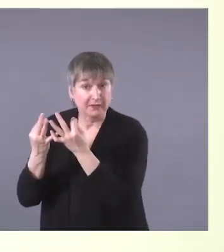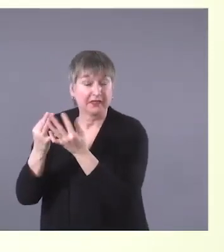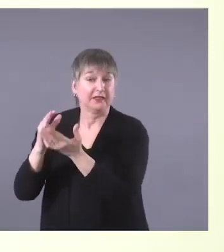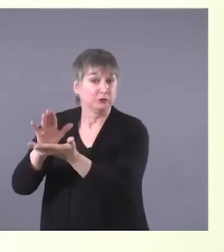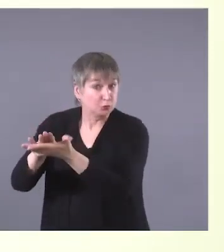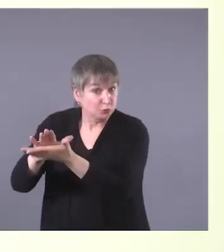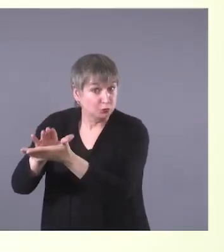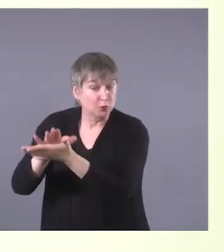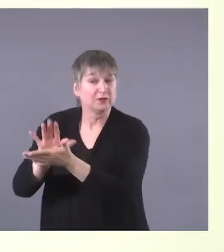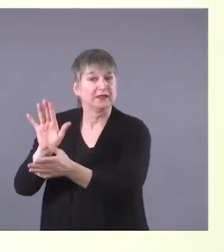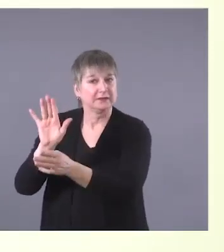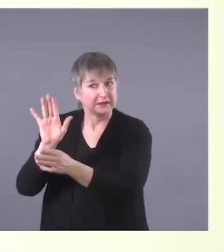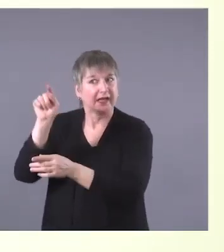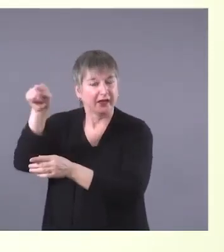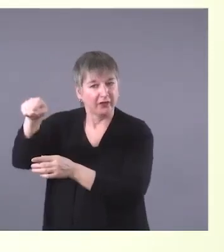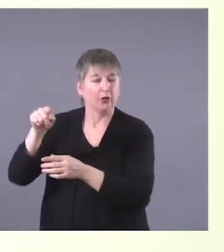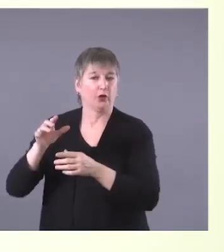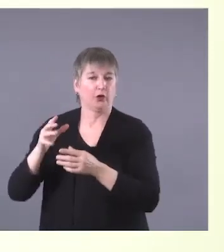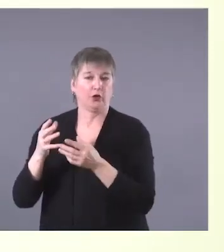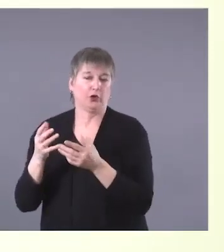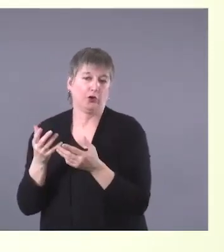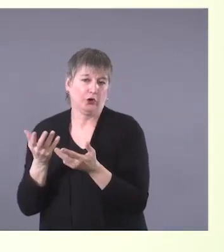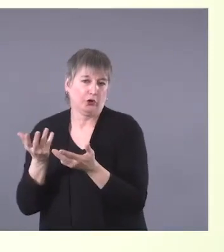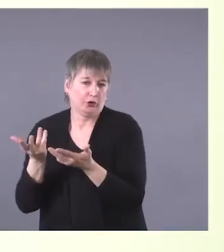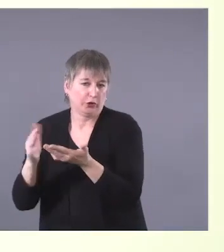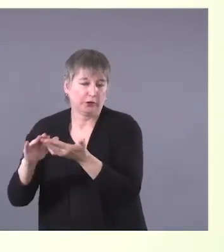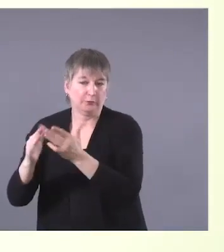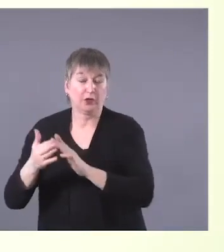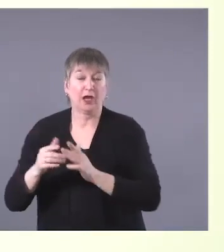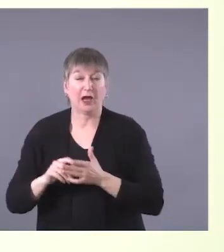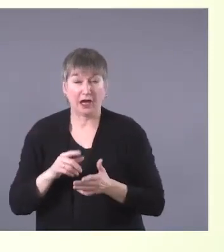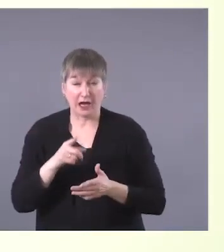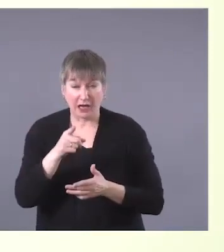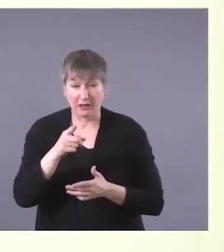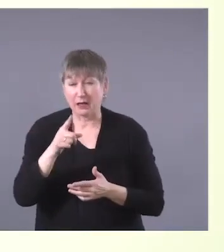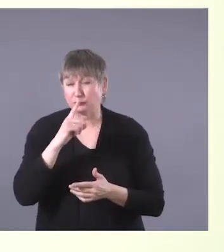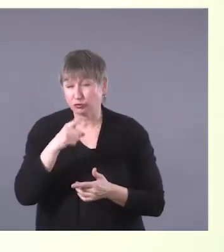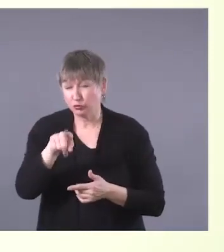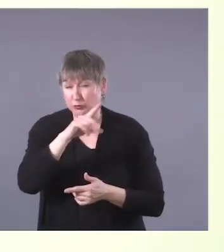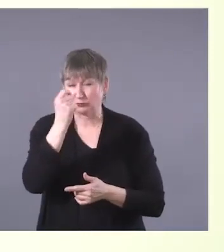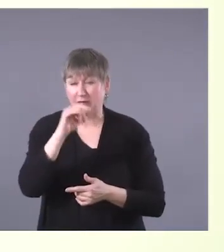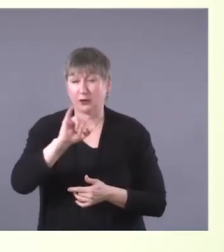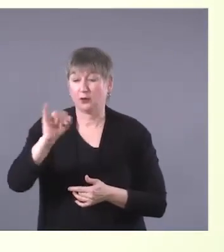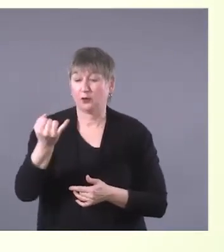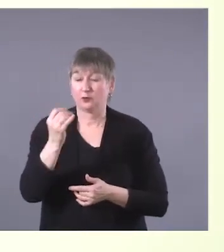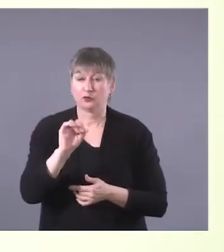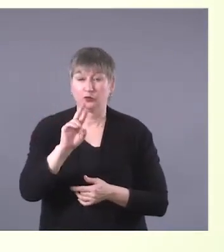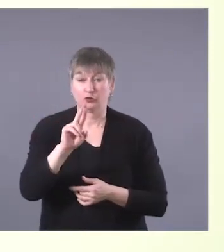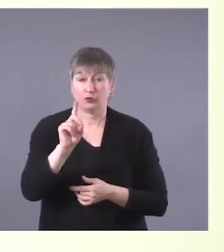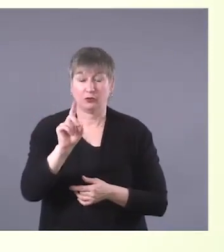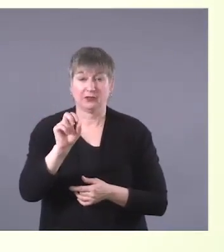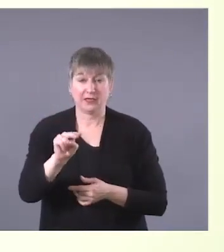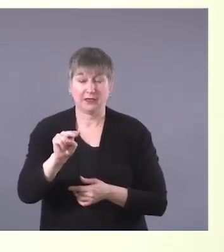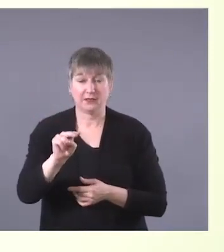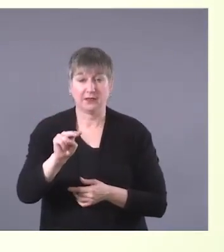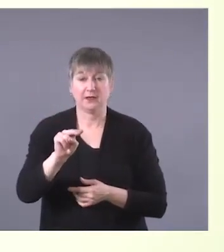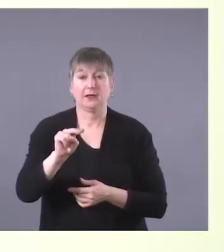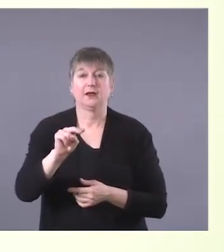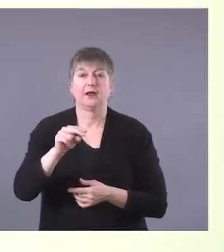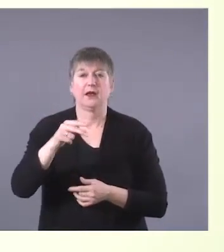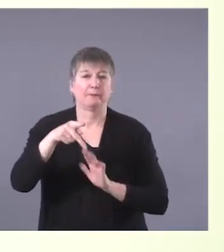many of you are aware of Jordan's principle, we're just going to review the story of Jordan River Anderson